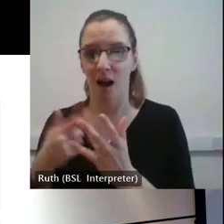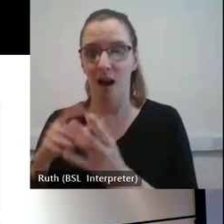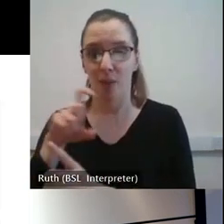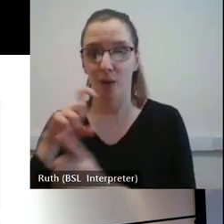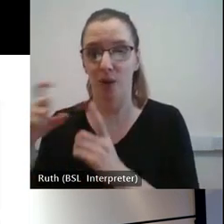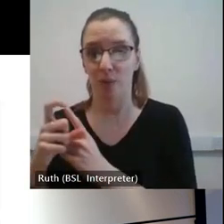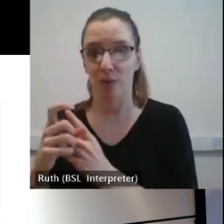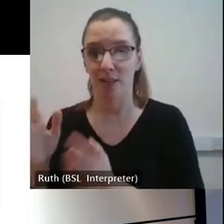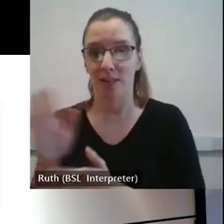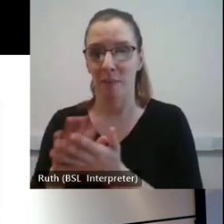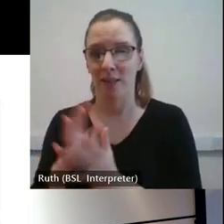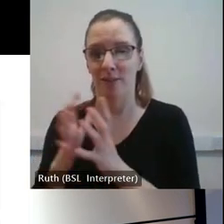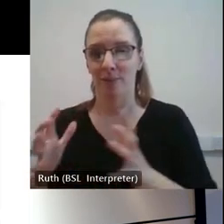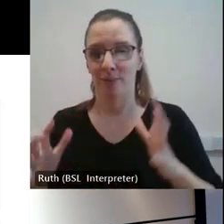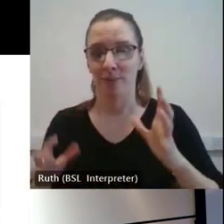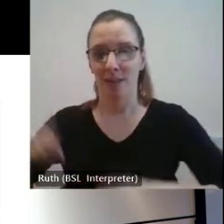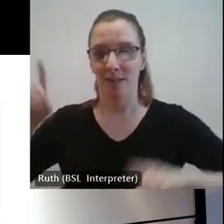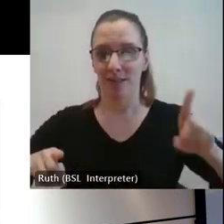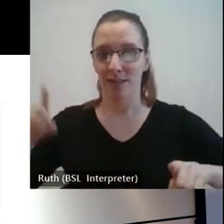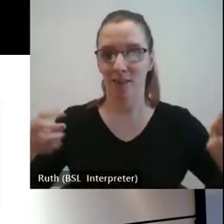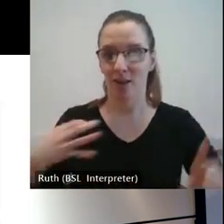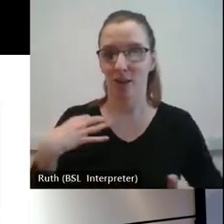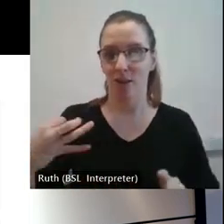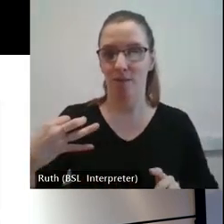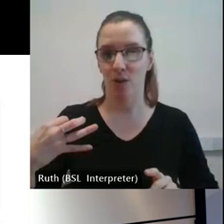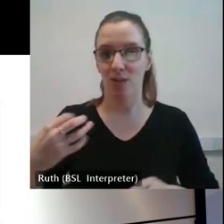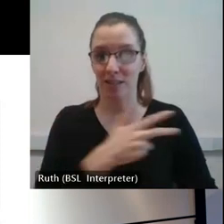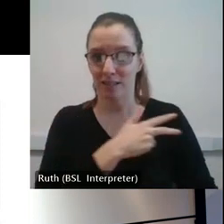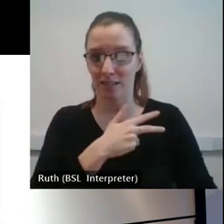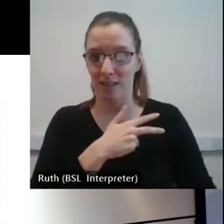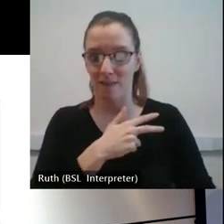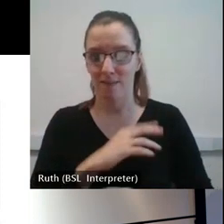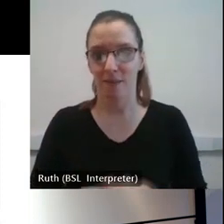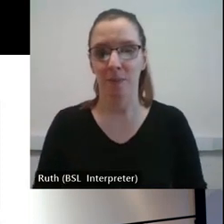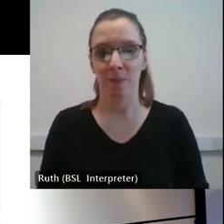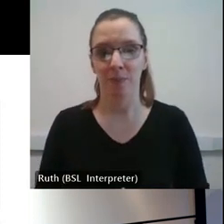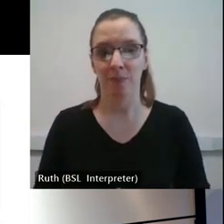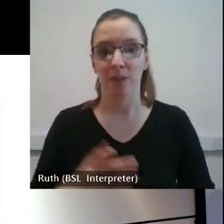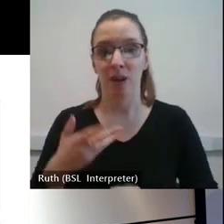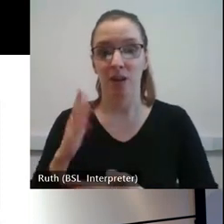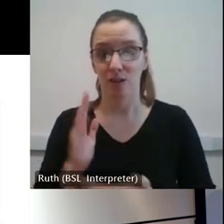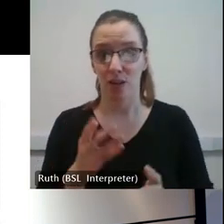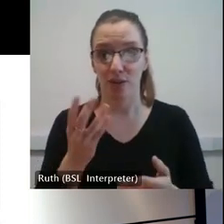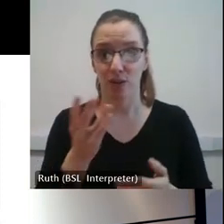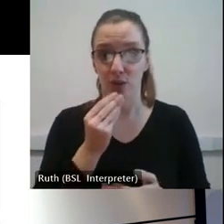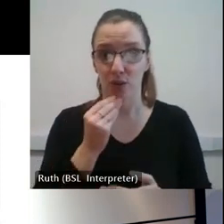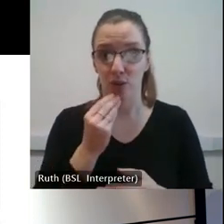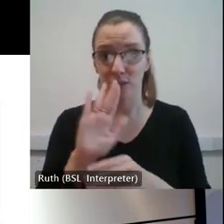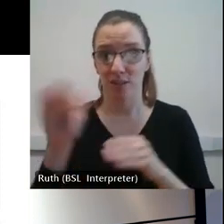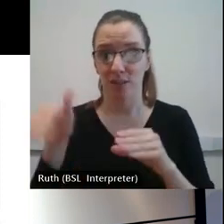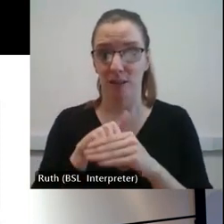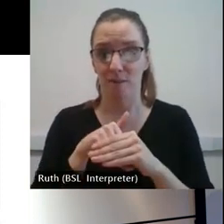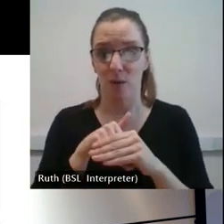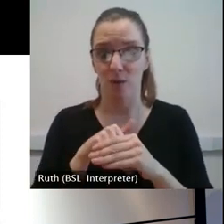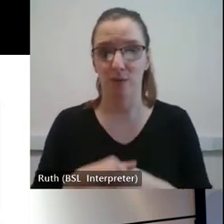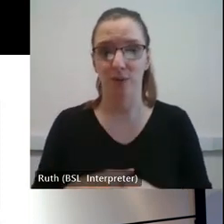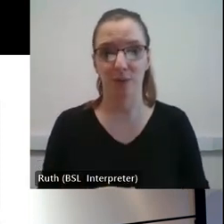to grow a diverse volunteer and staff and service user involvement? I